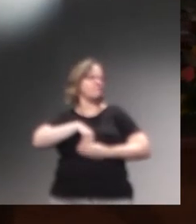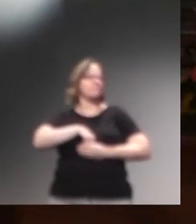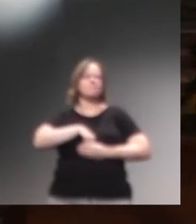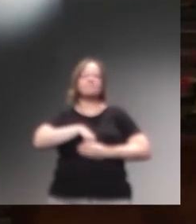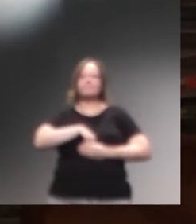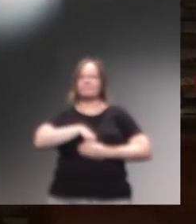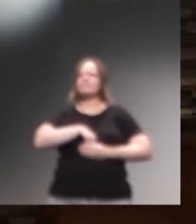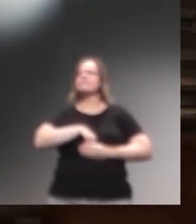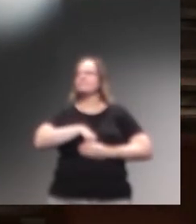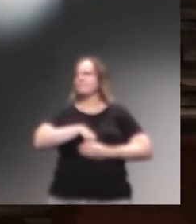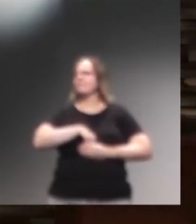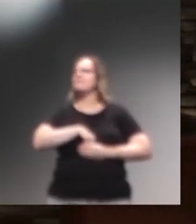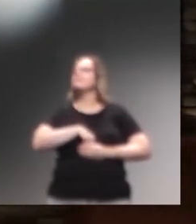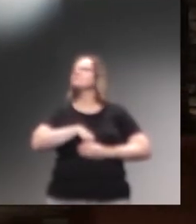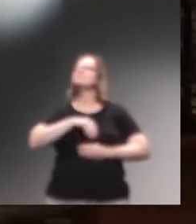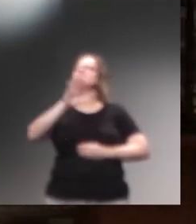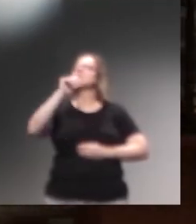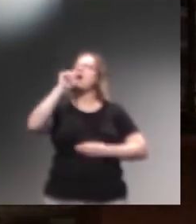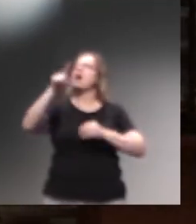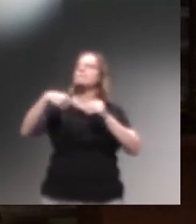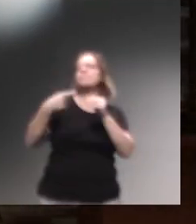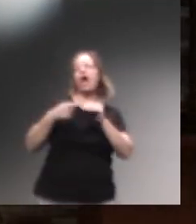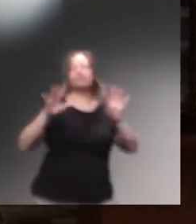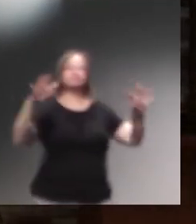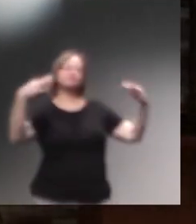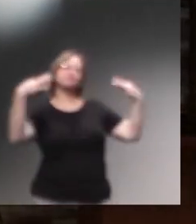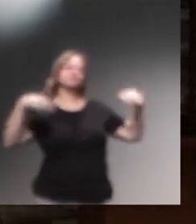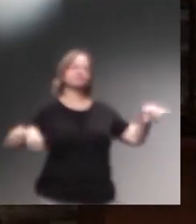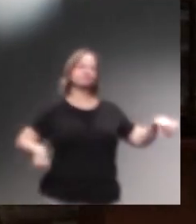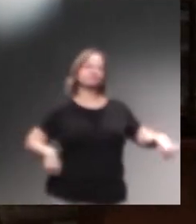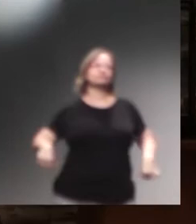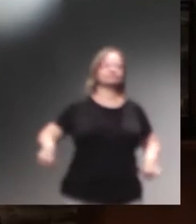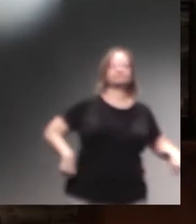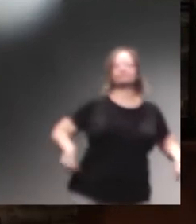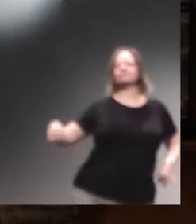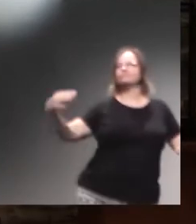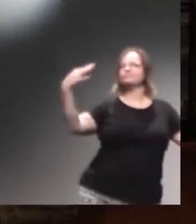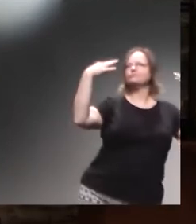It wasn't a show on the outside,